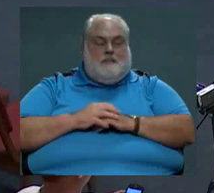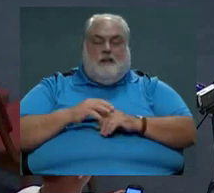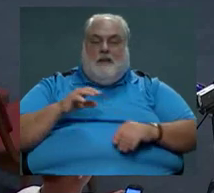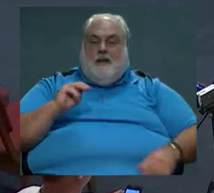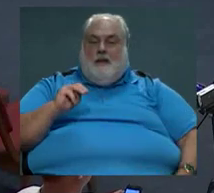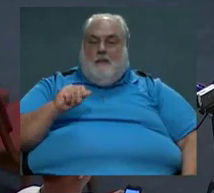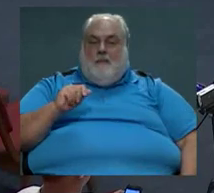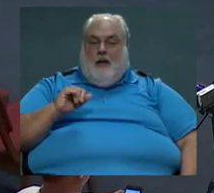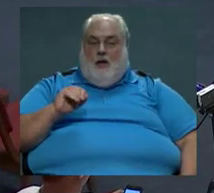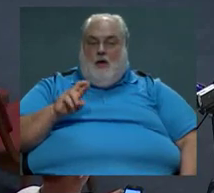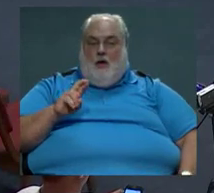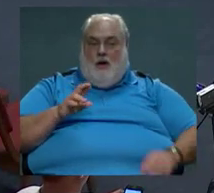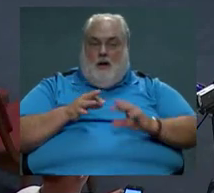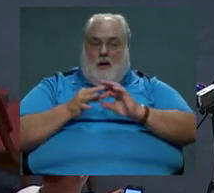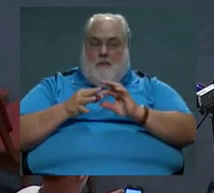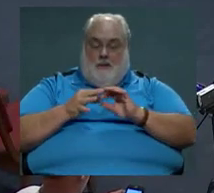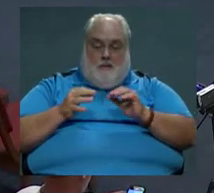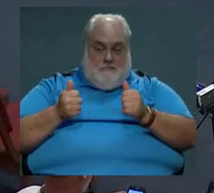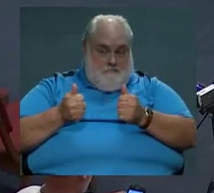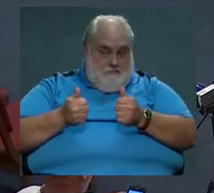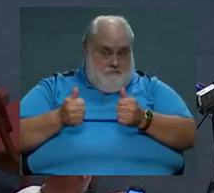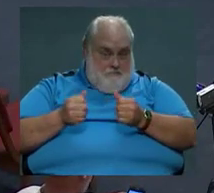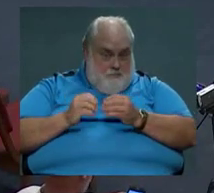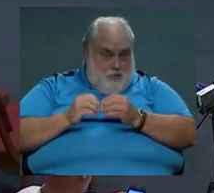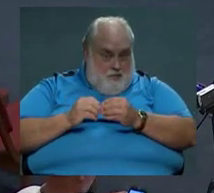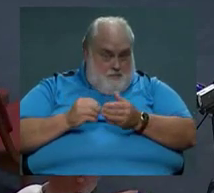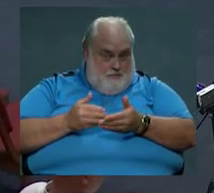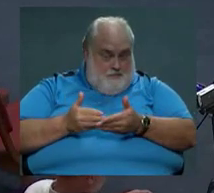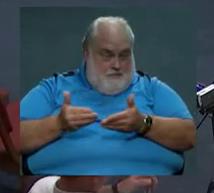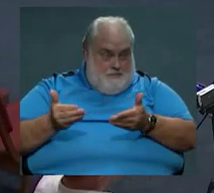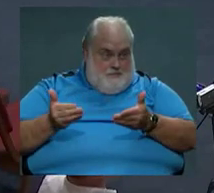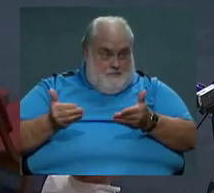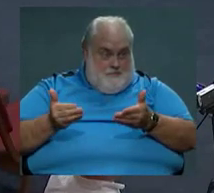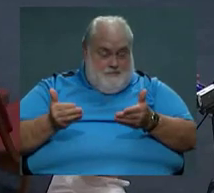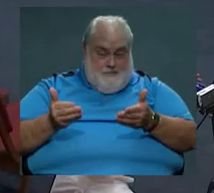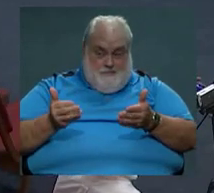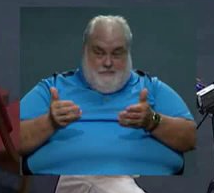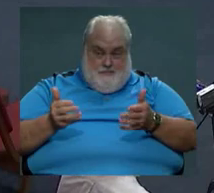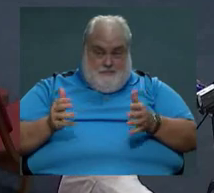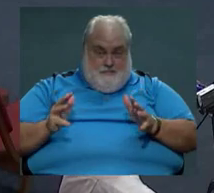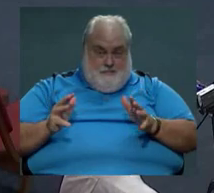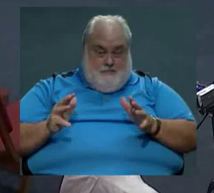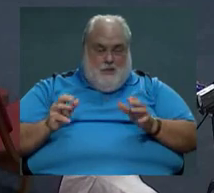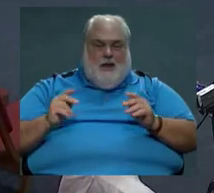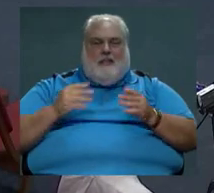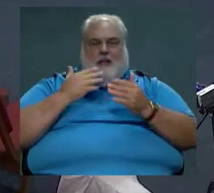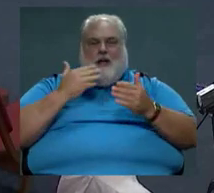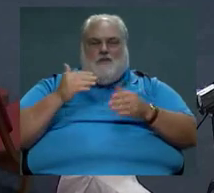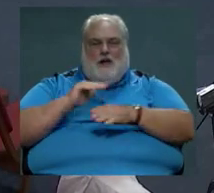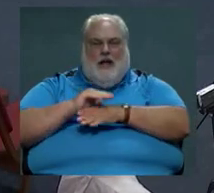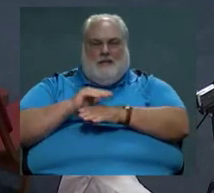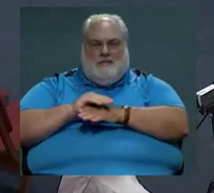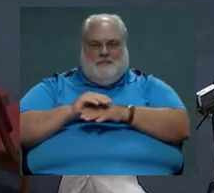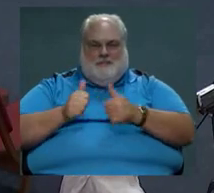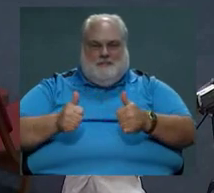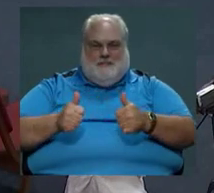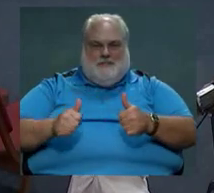Okay. Is there anything else come before us? Anybody else have anything else? All right. Thank you very much.